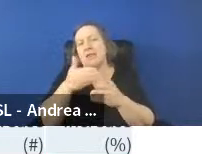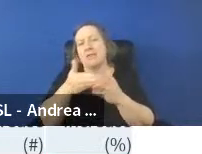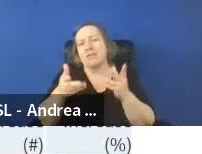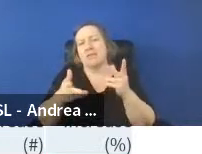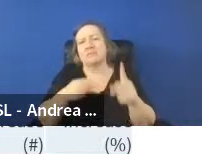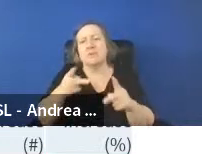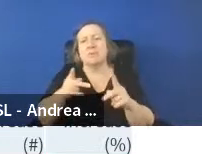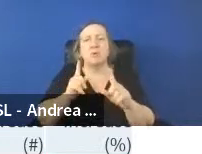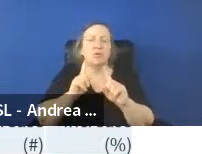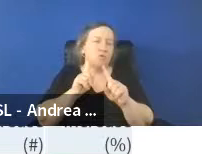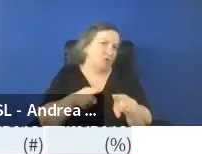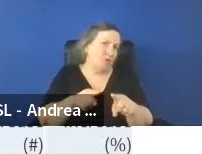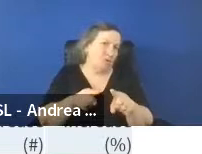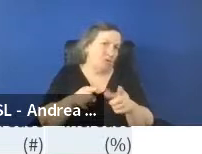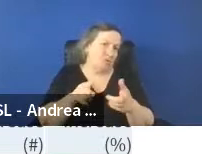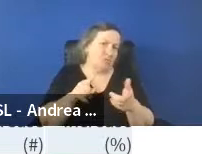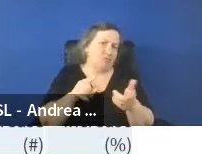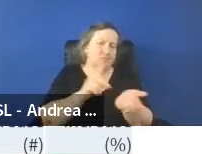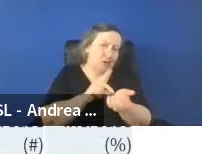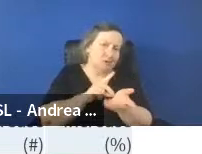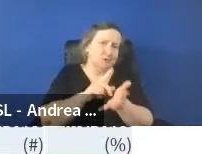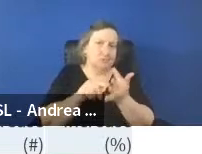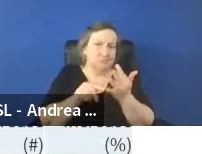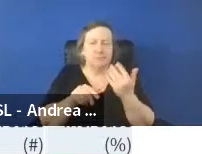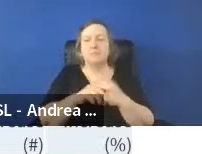access. I